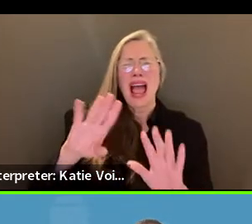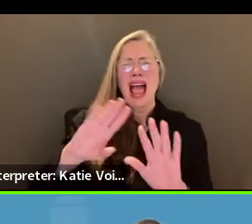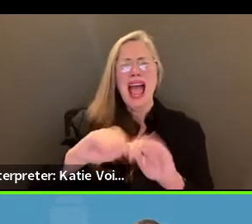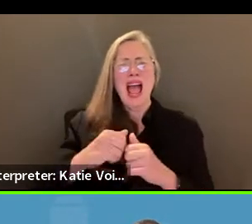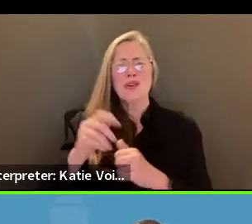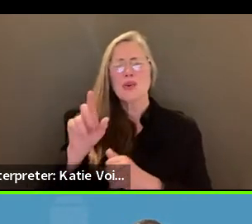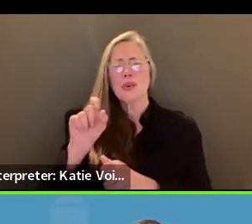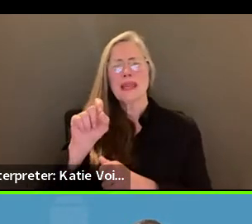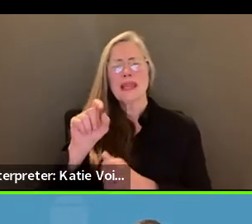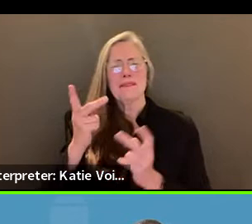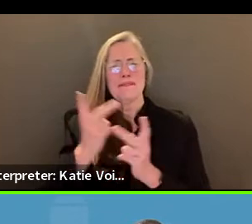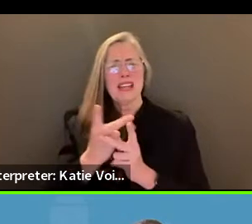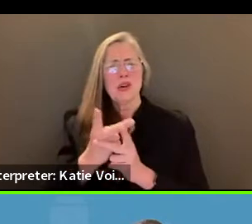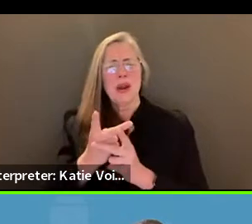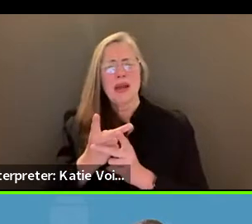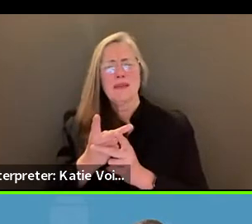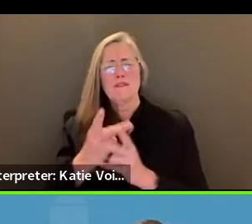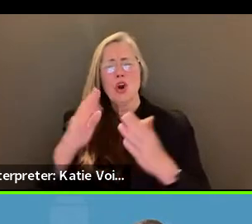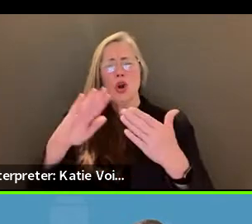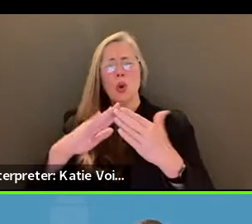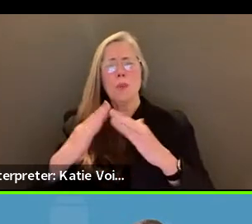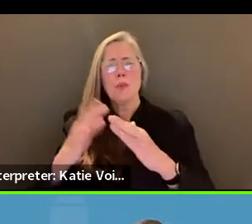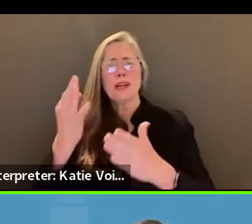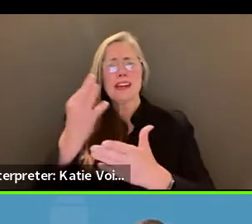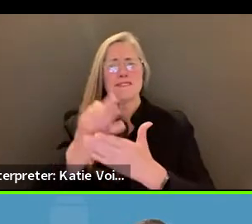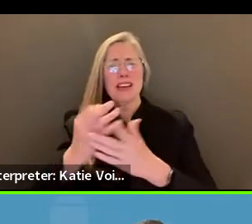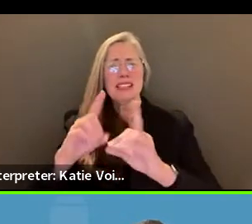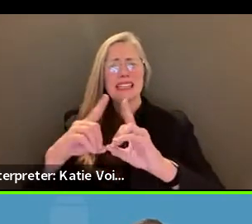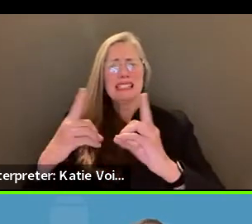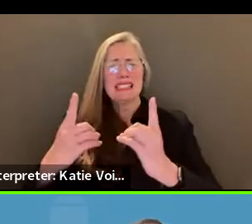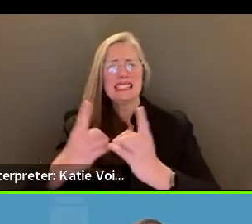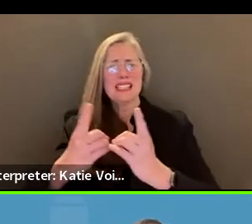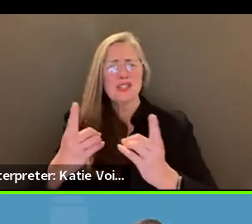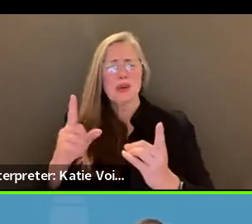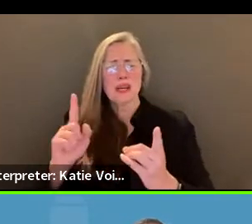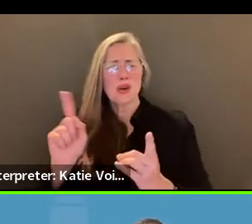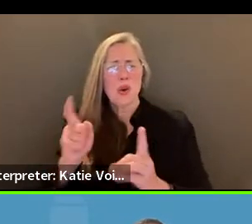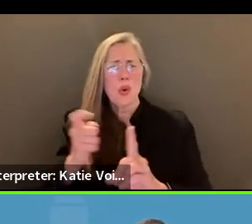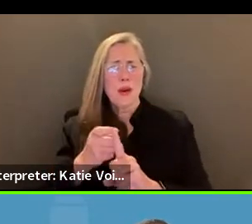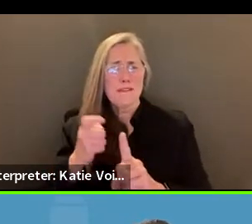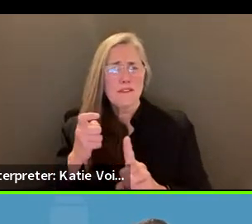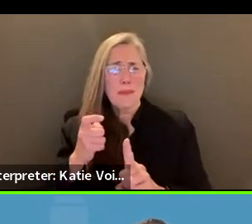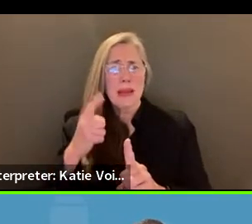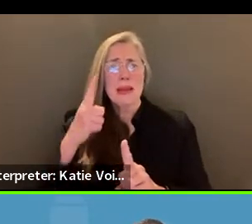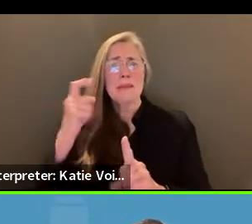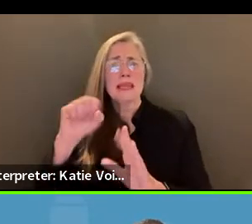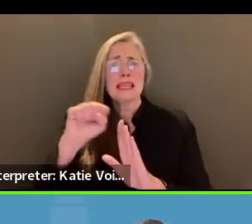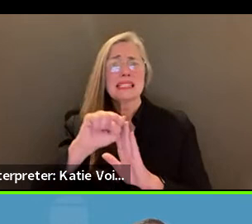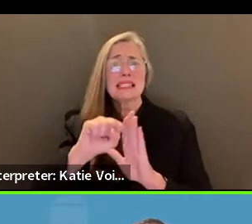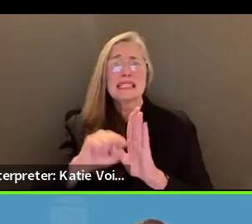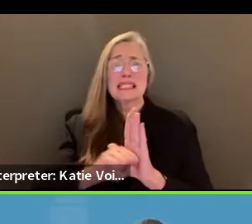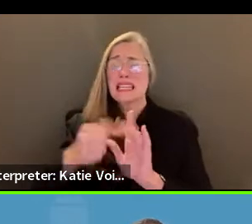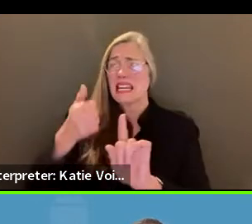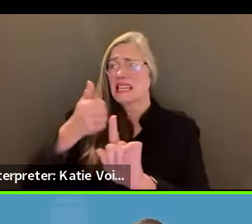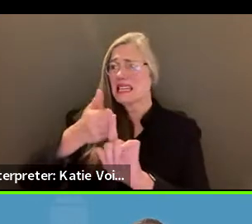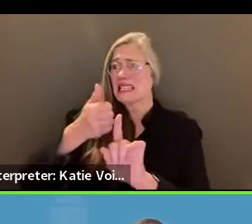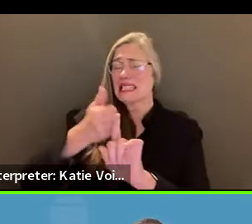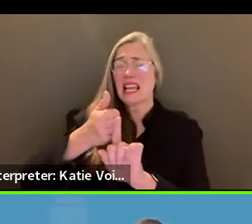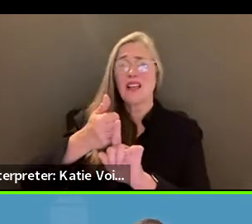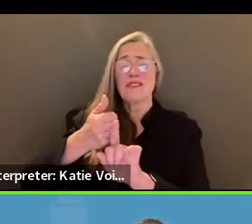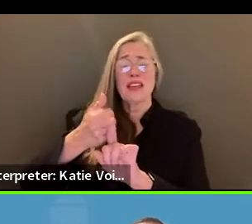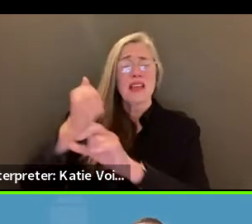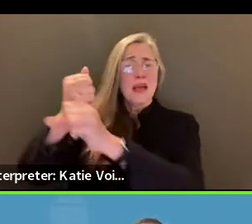think that this is like a reoccurring issue where the state generates possible income streams,